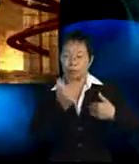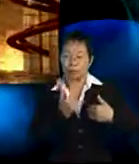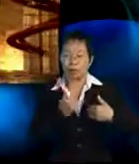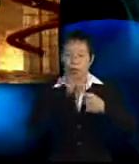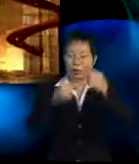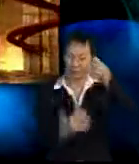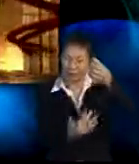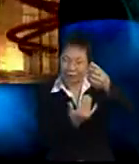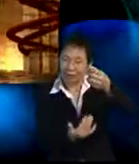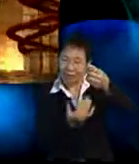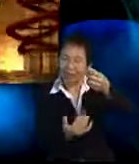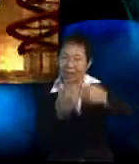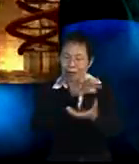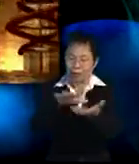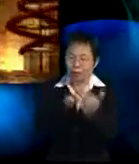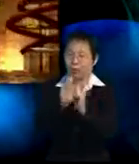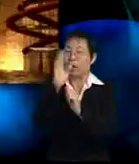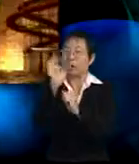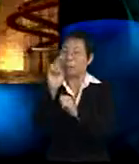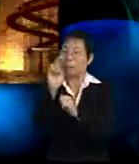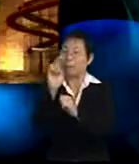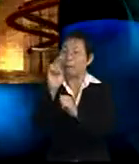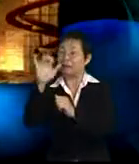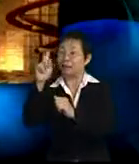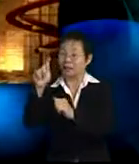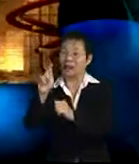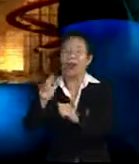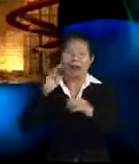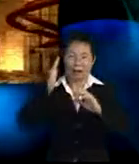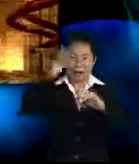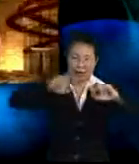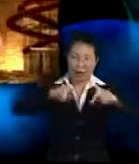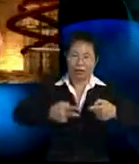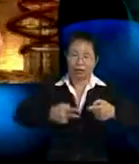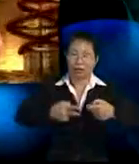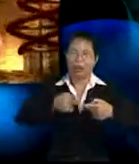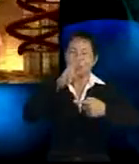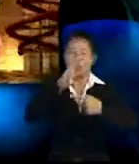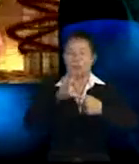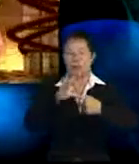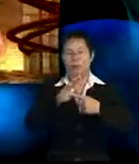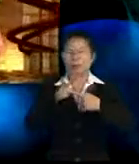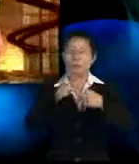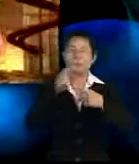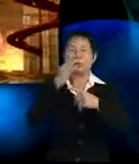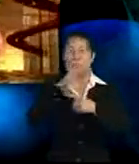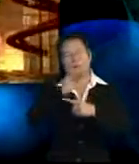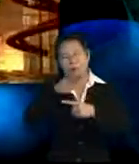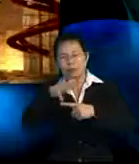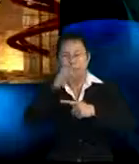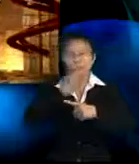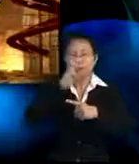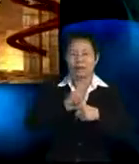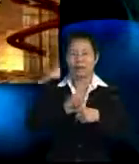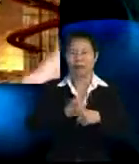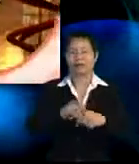when heated and mixed with Benedict's solution, will produce a brick red precipitate.